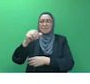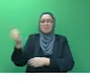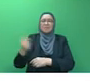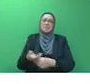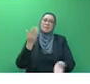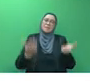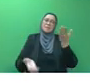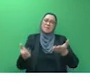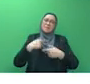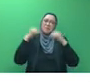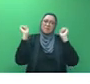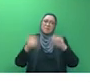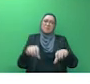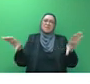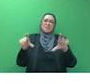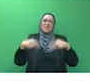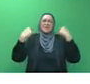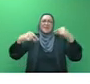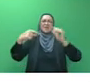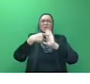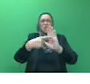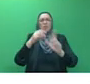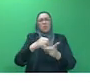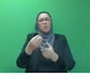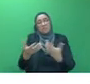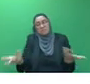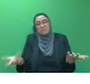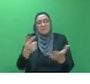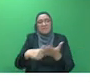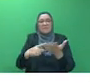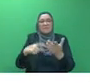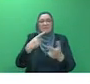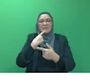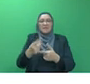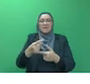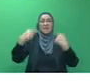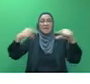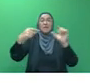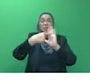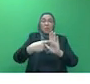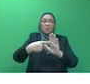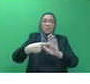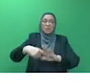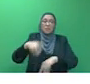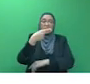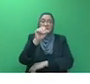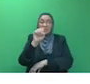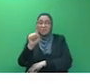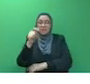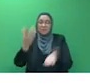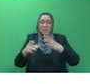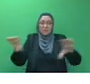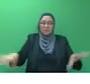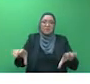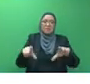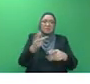that's like one of my dreams to be like a game show host so maybe we can shoot that in the morning you know uh we can start at eight or nine